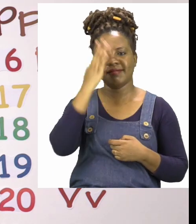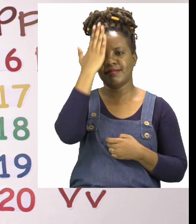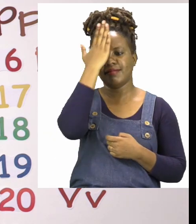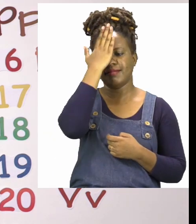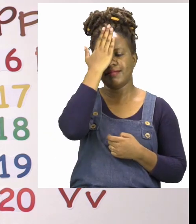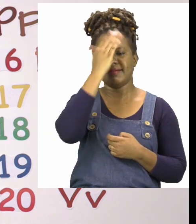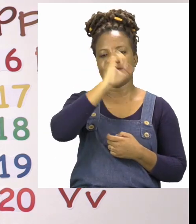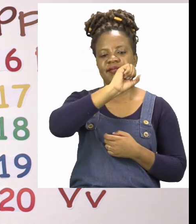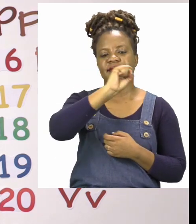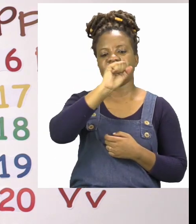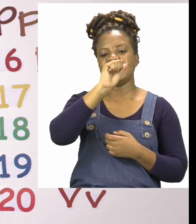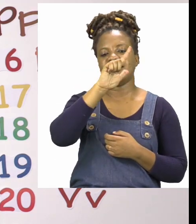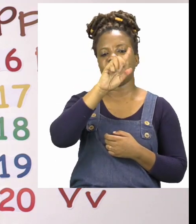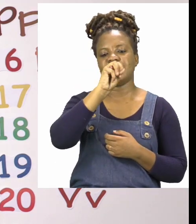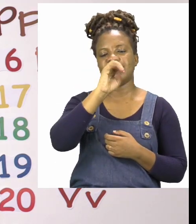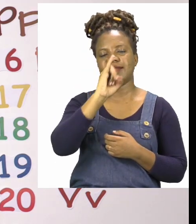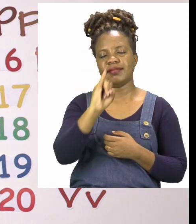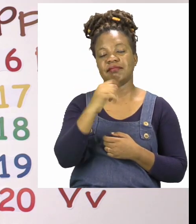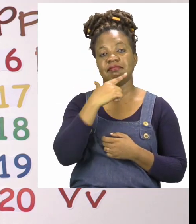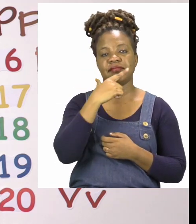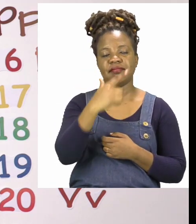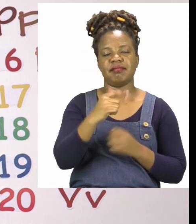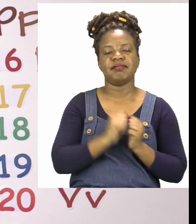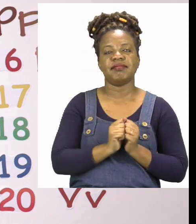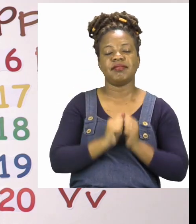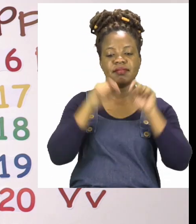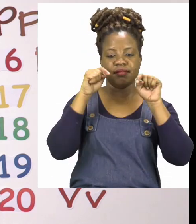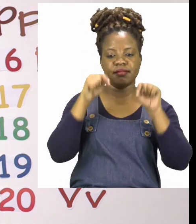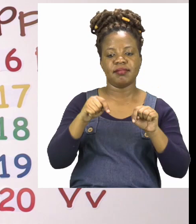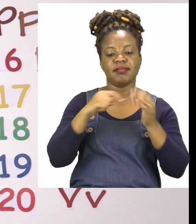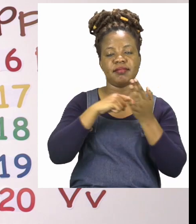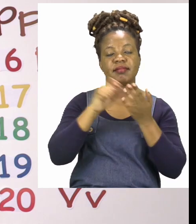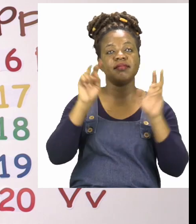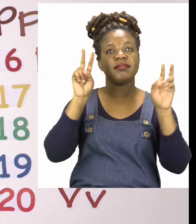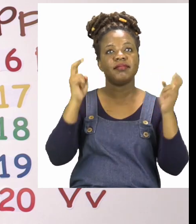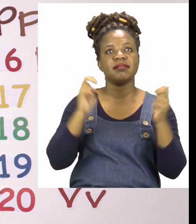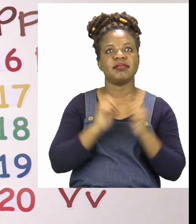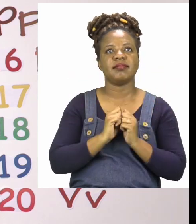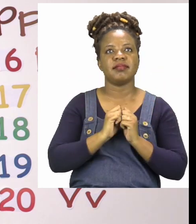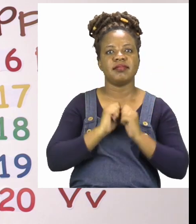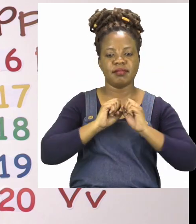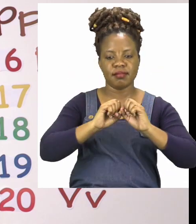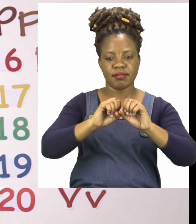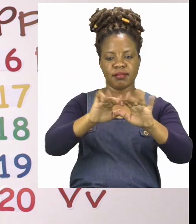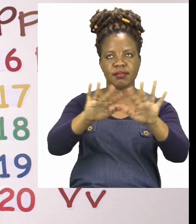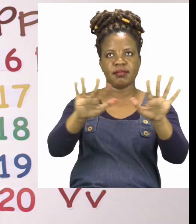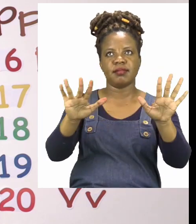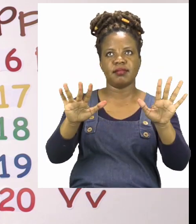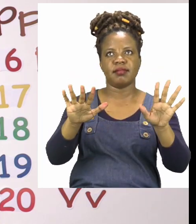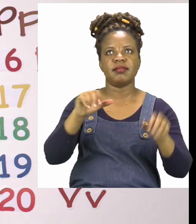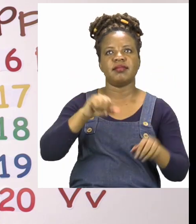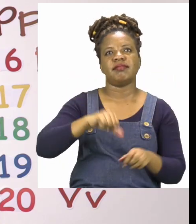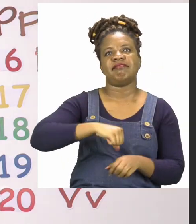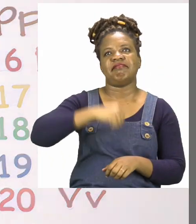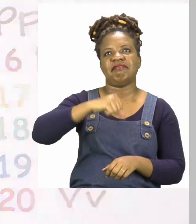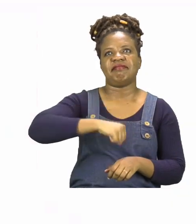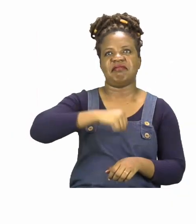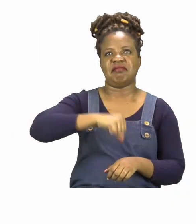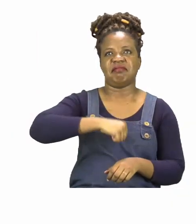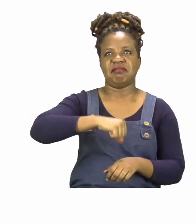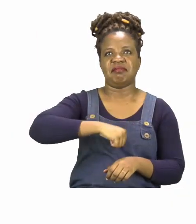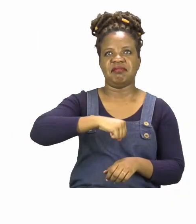for joining me today. Our theme this week is infectious